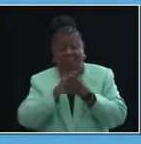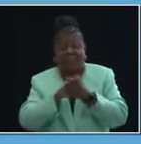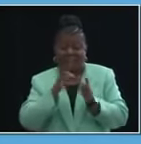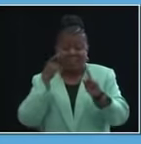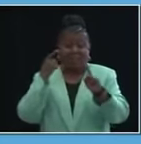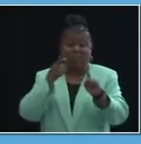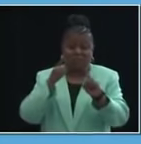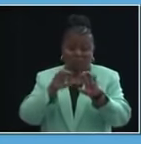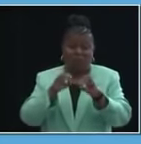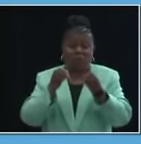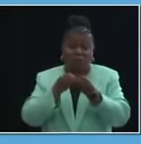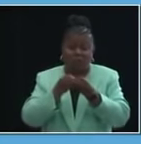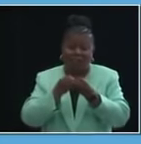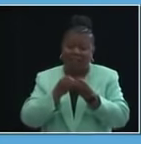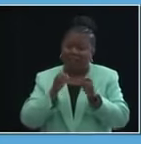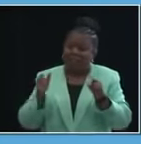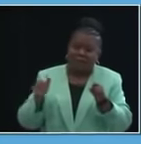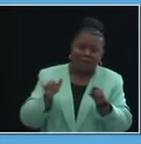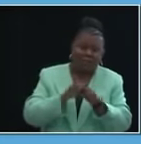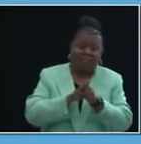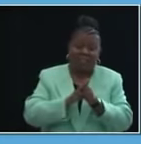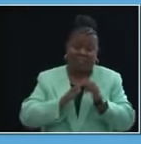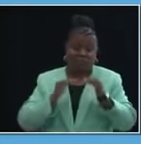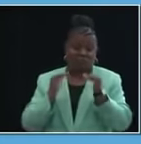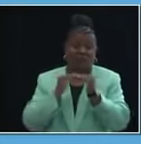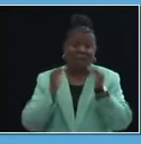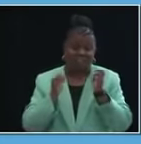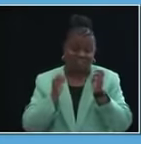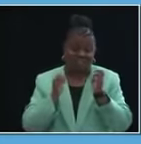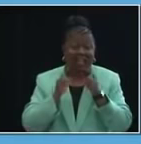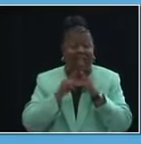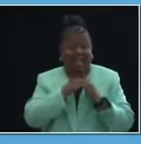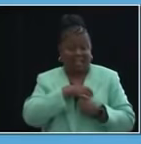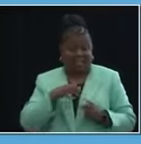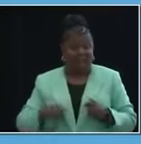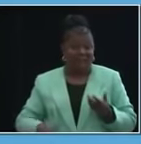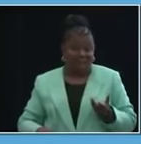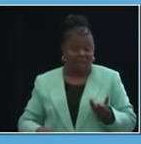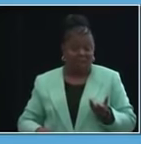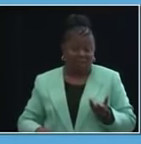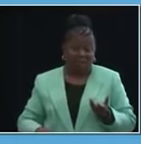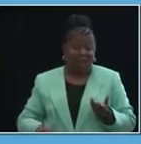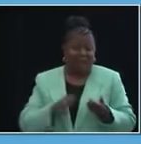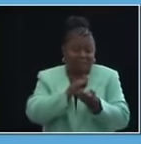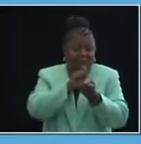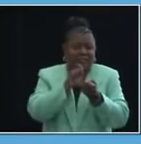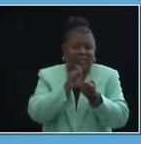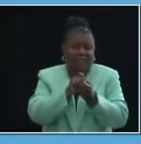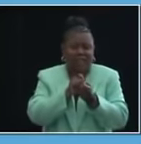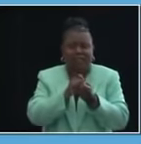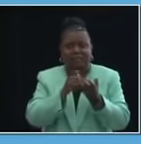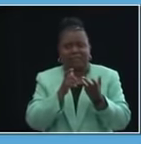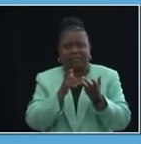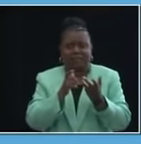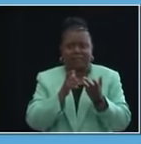mission of the organization is completely righteous. And as mayor, particularly